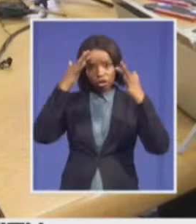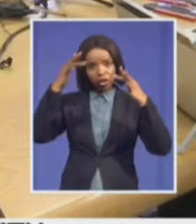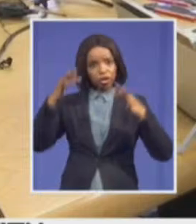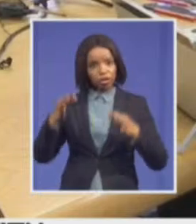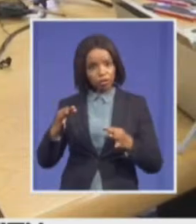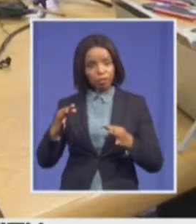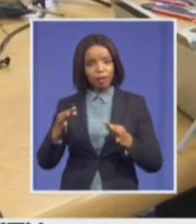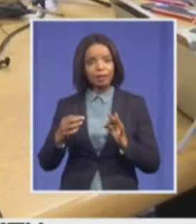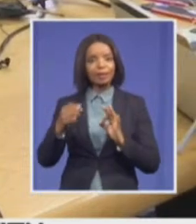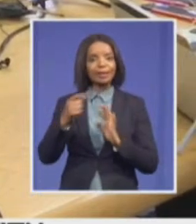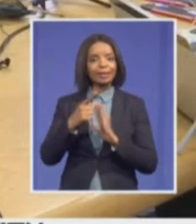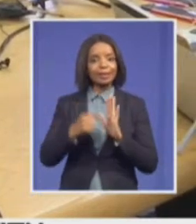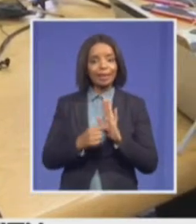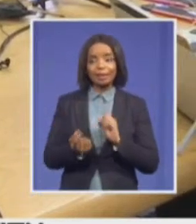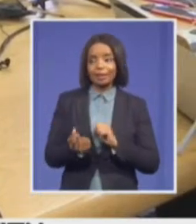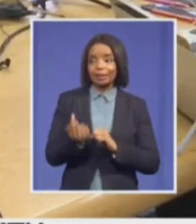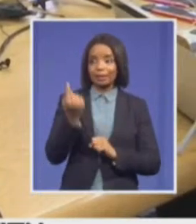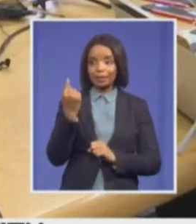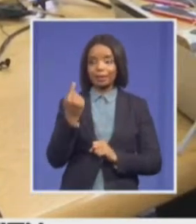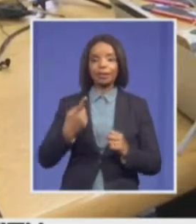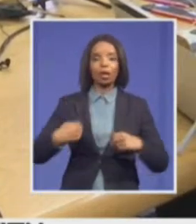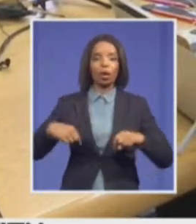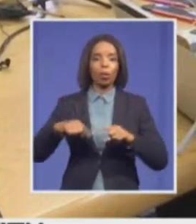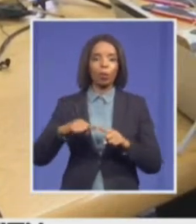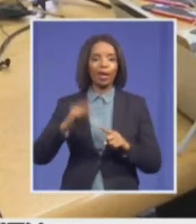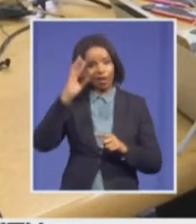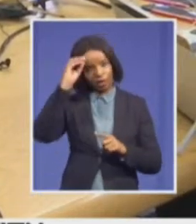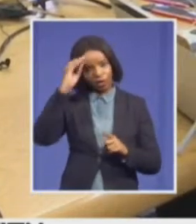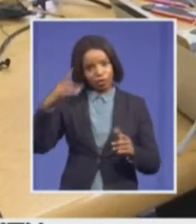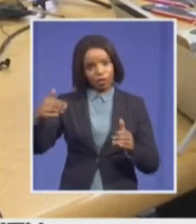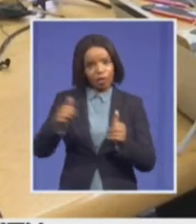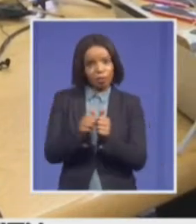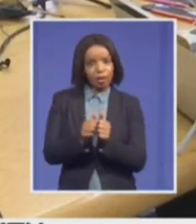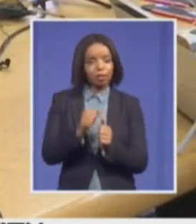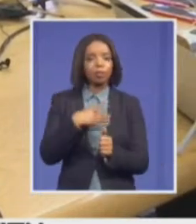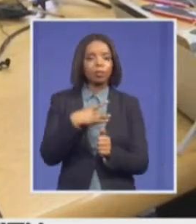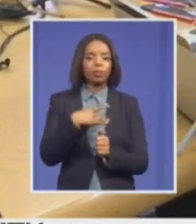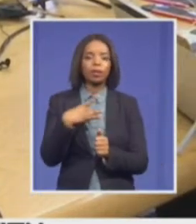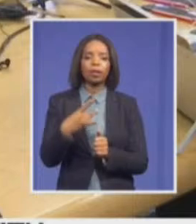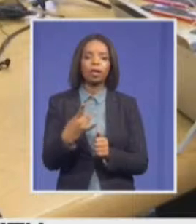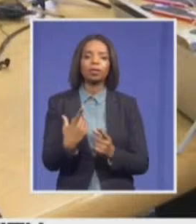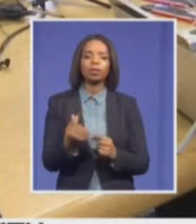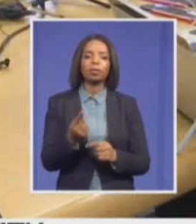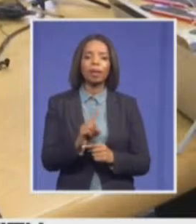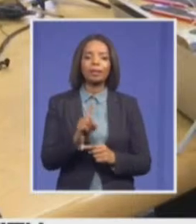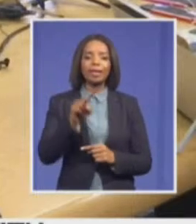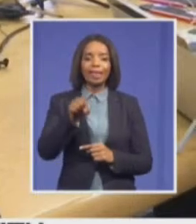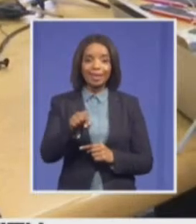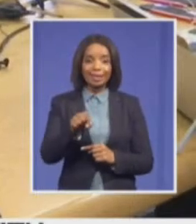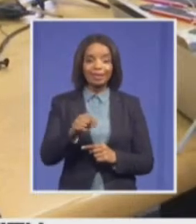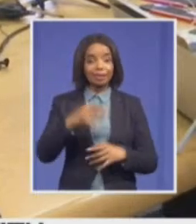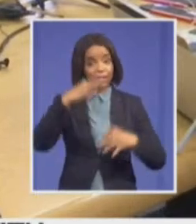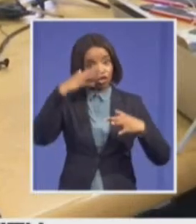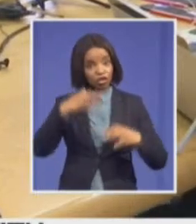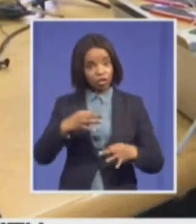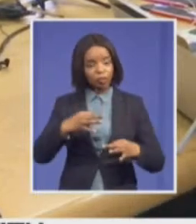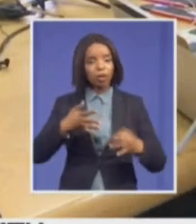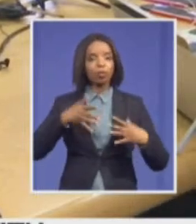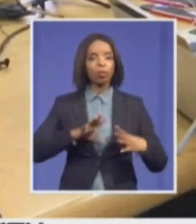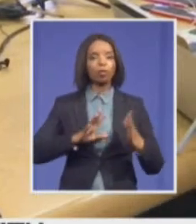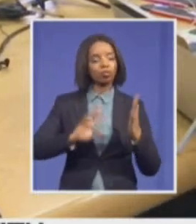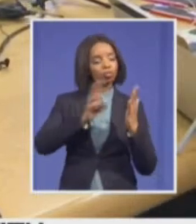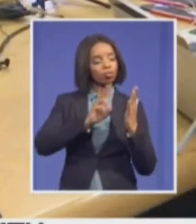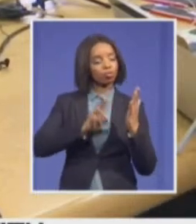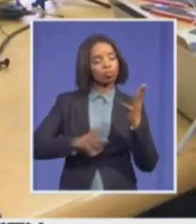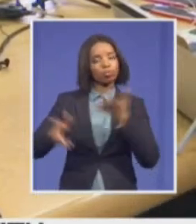we would like to study the judgment and determine our next course of action. And then you... But then the competition authorities, they're looking at